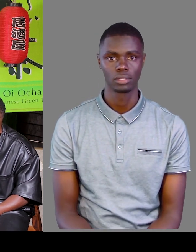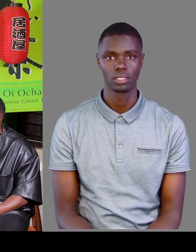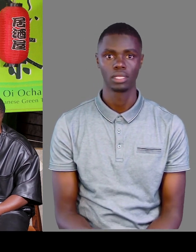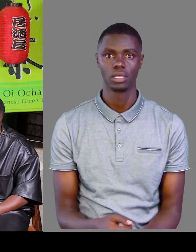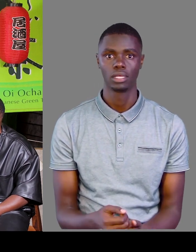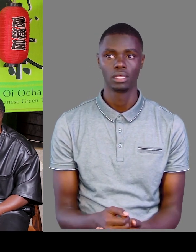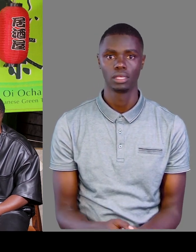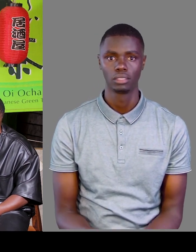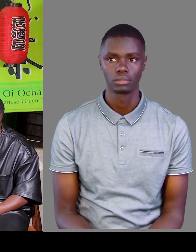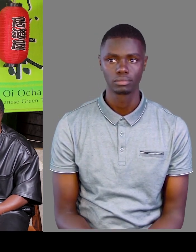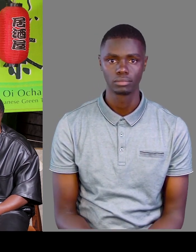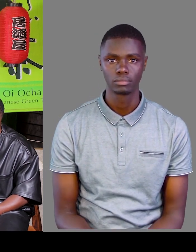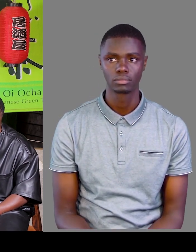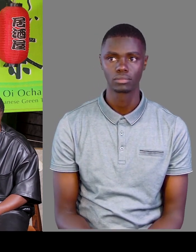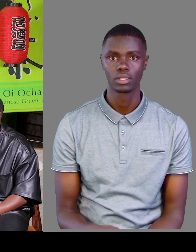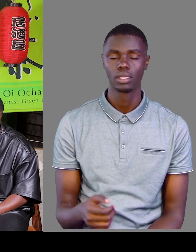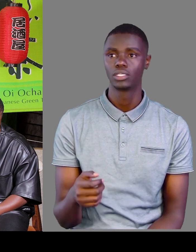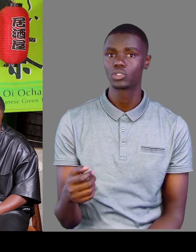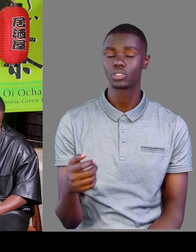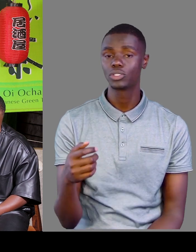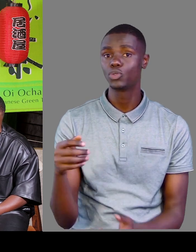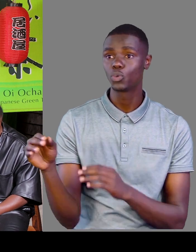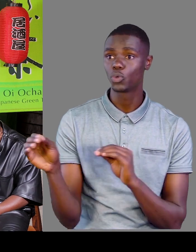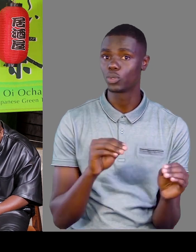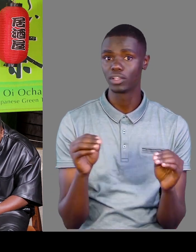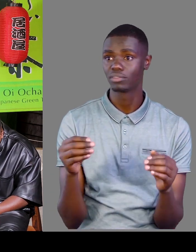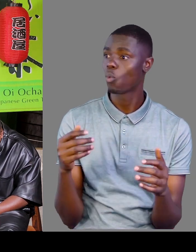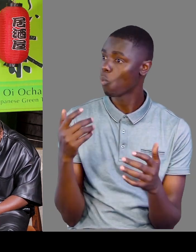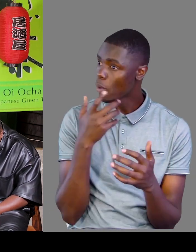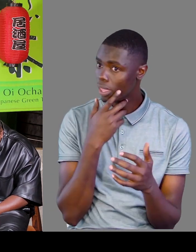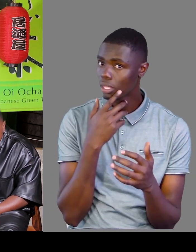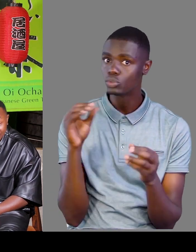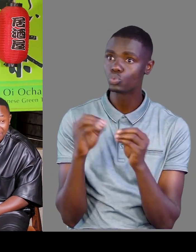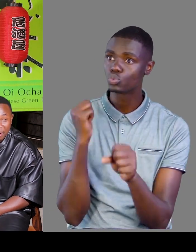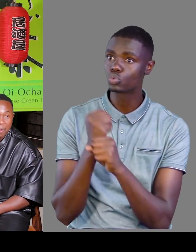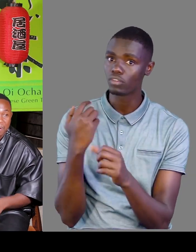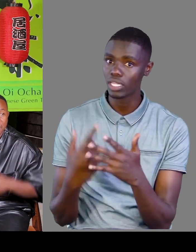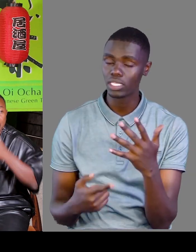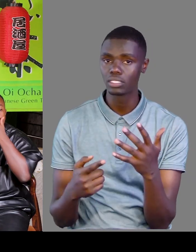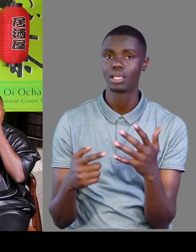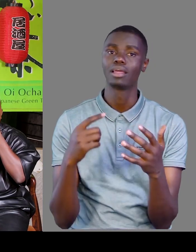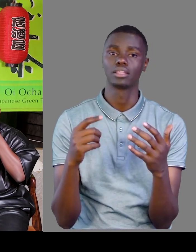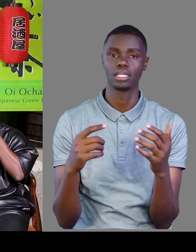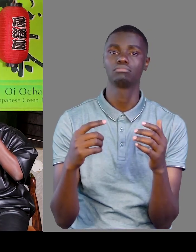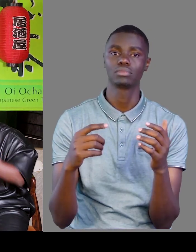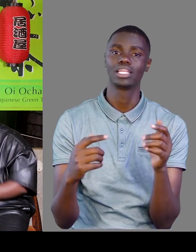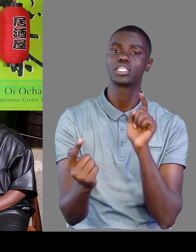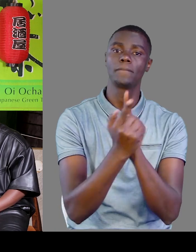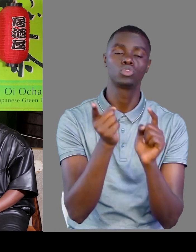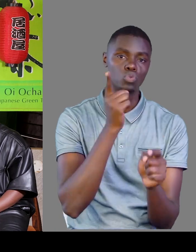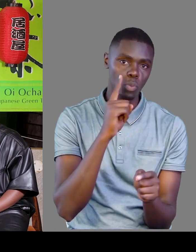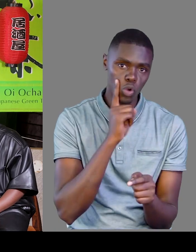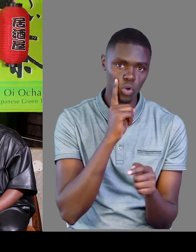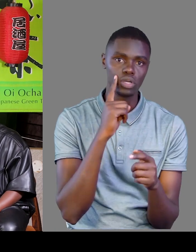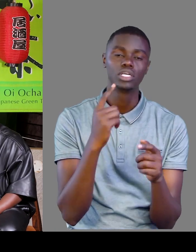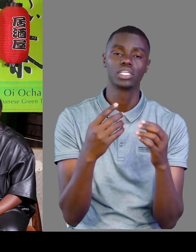You move from guys of wait, tutafanya, to let's meet tomorrow, let's find a solution. Or I will